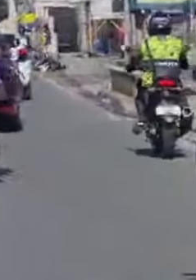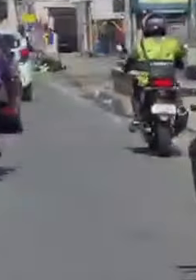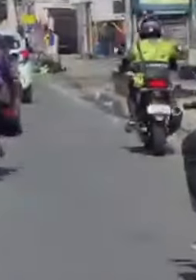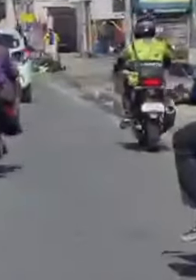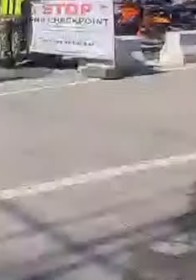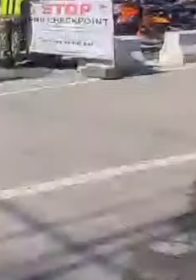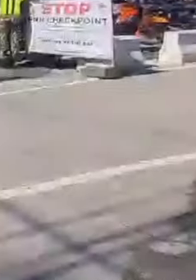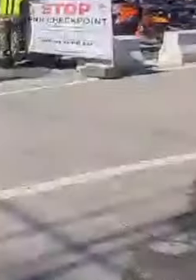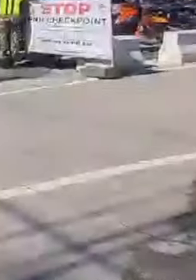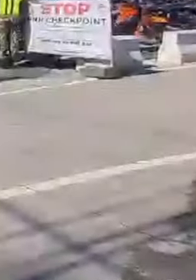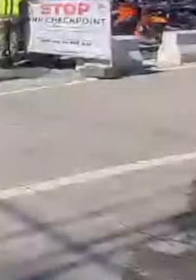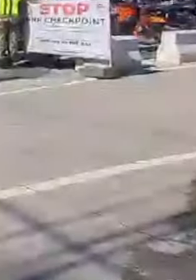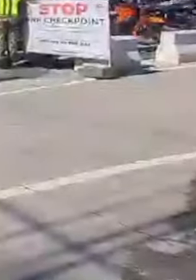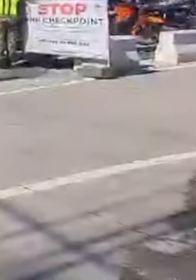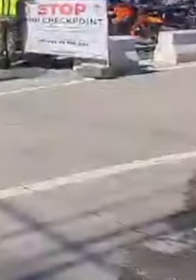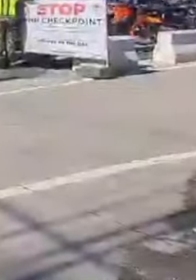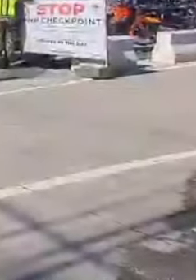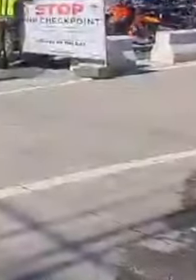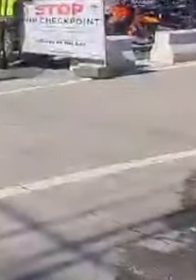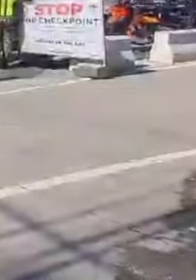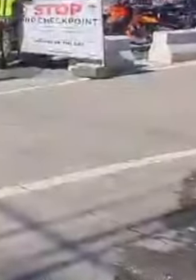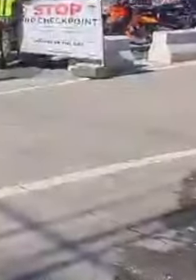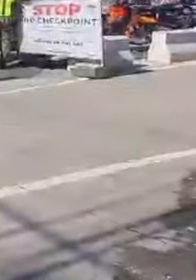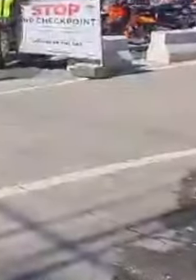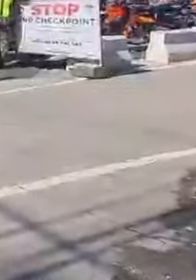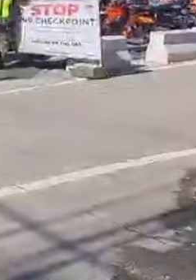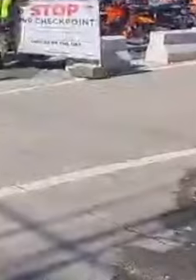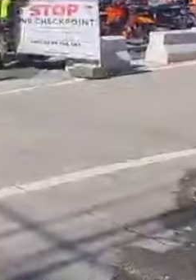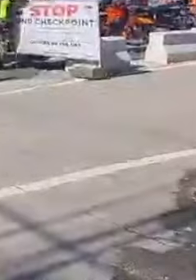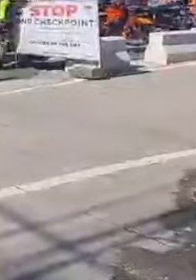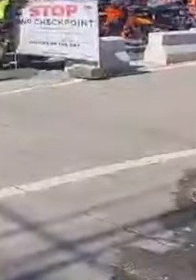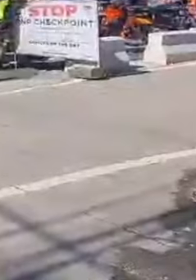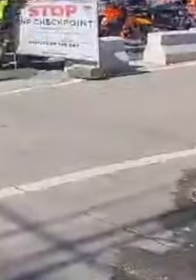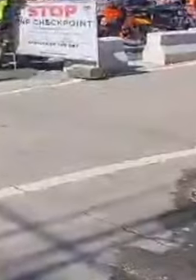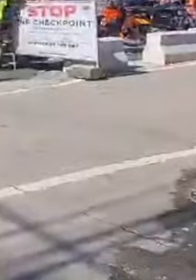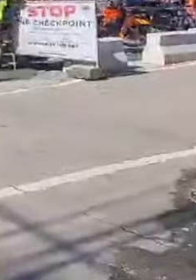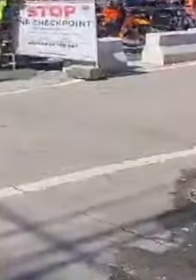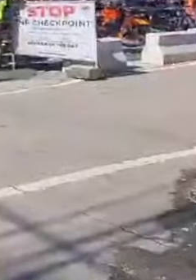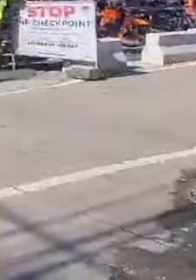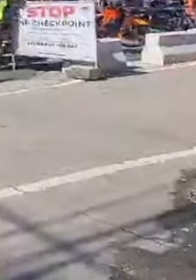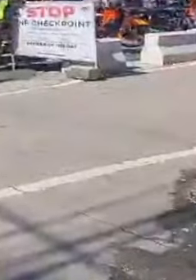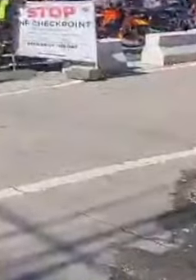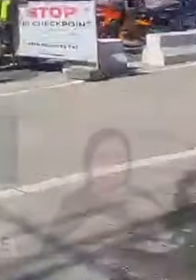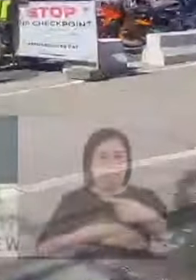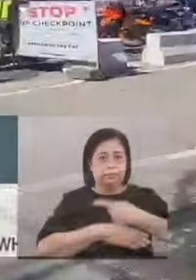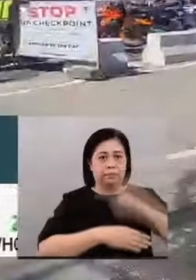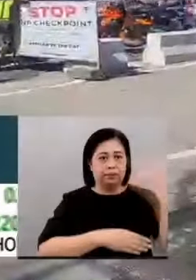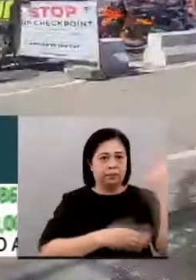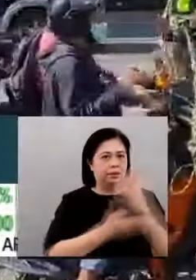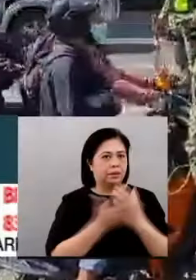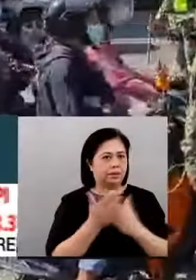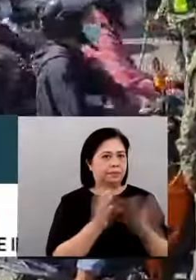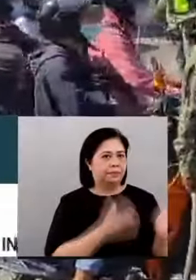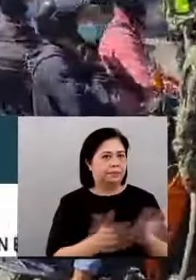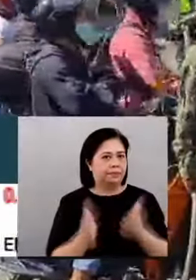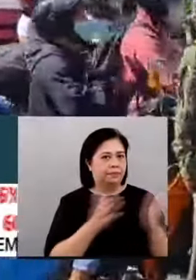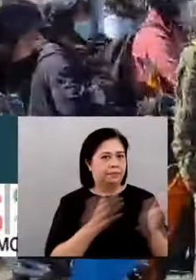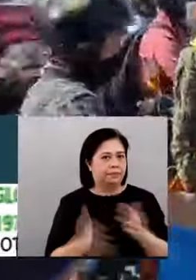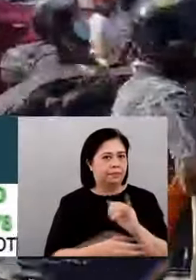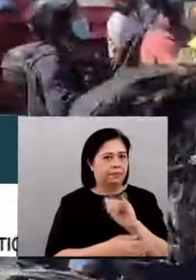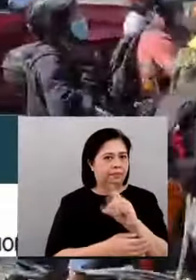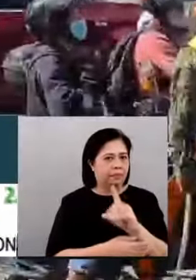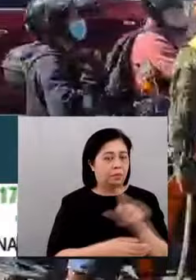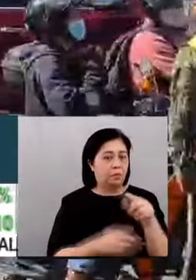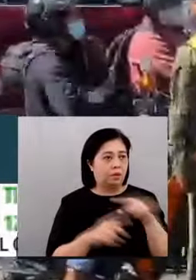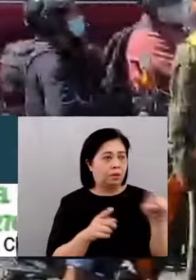City. Motorists are already aware of what to do. Before reaching the checkpoint, some are preparing their IDs while others are